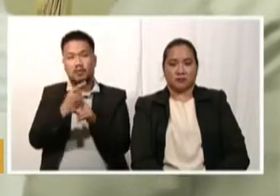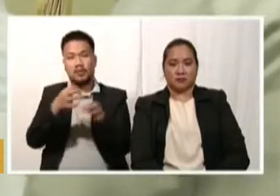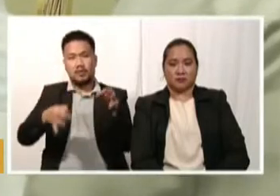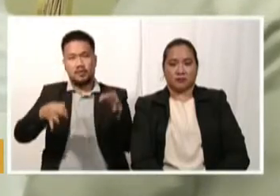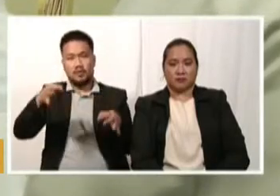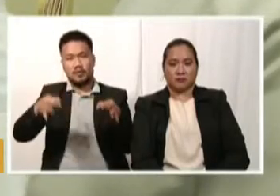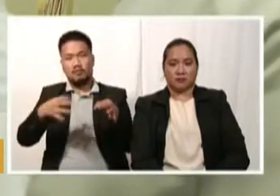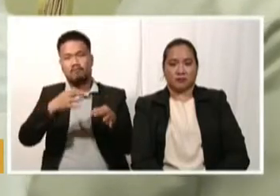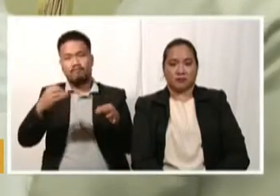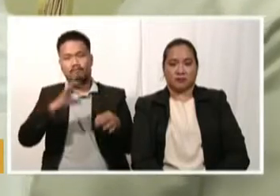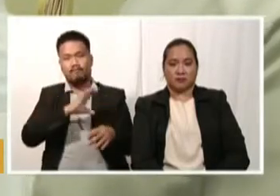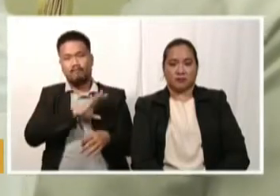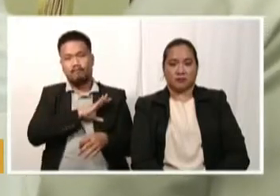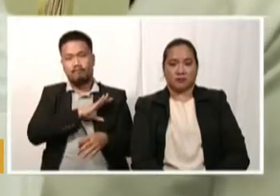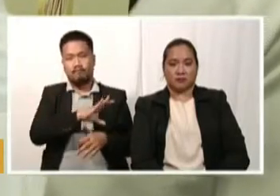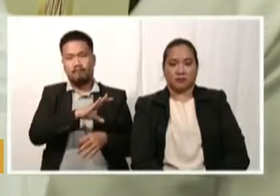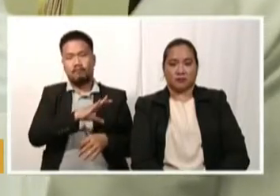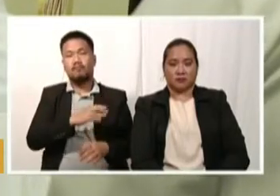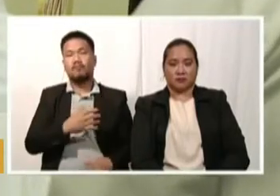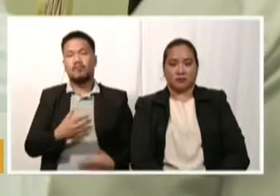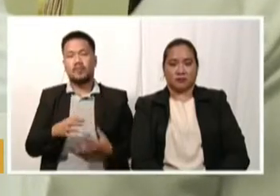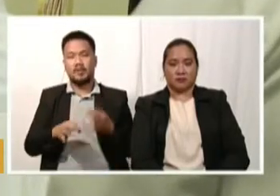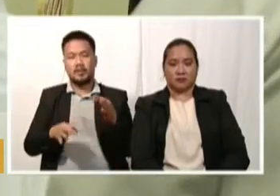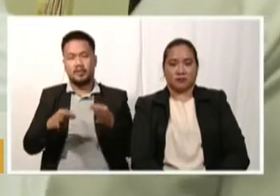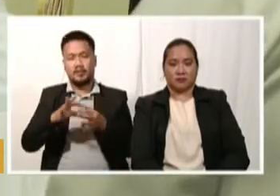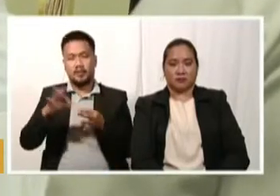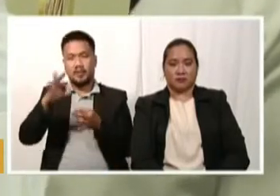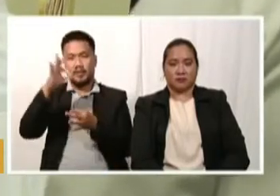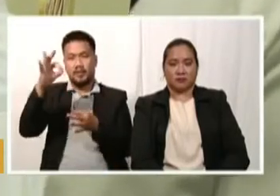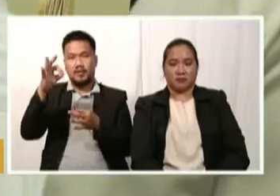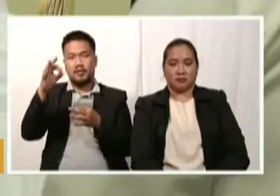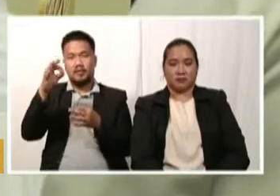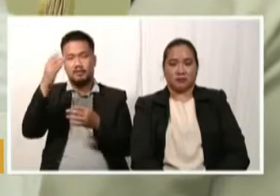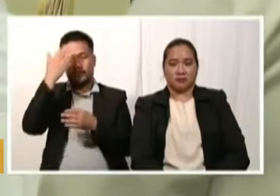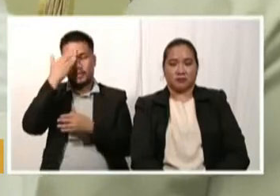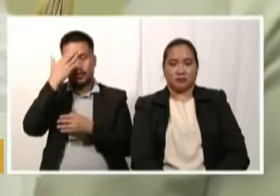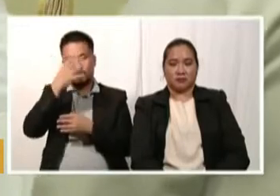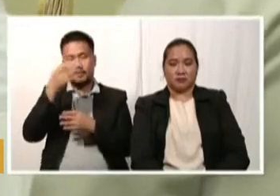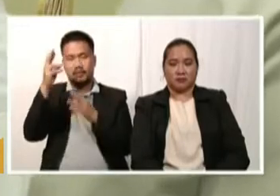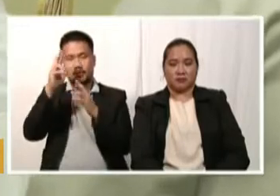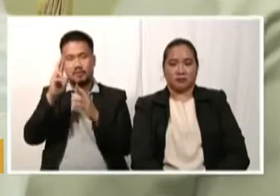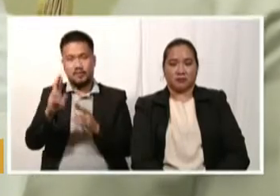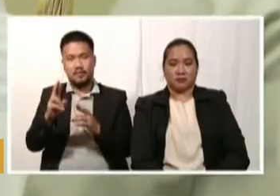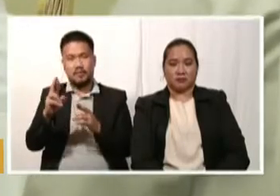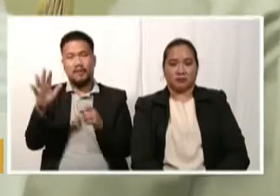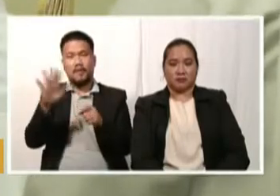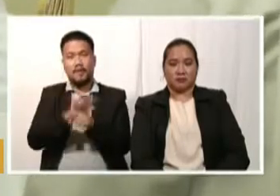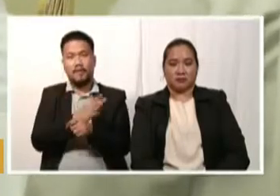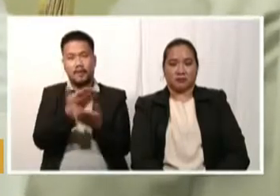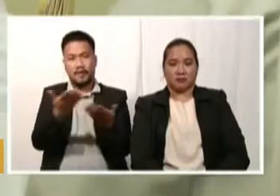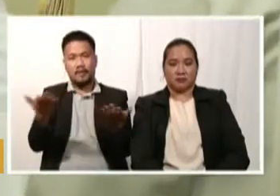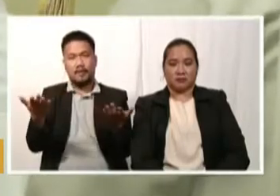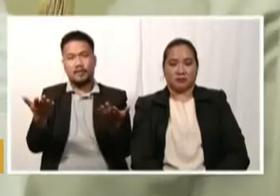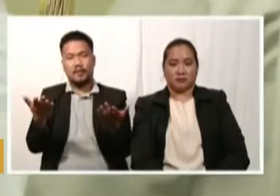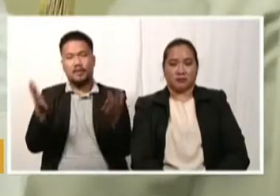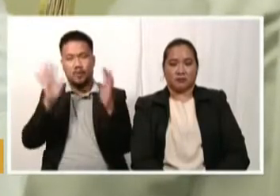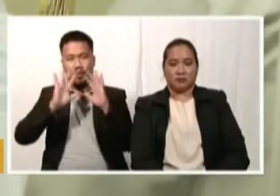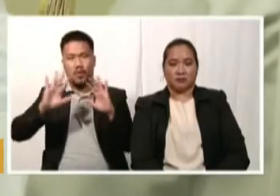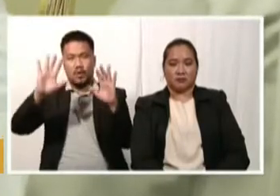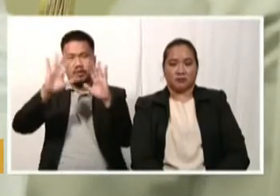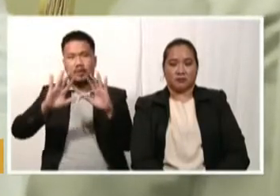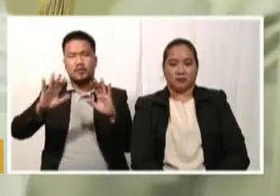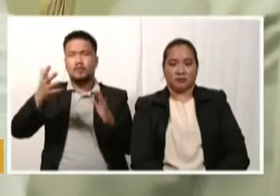courage, the spirit of knowledge and reverence. Fill them with the spirit of wonder and awe in